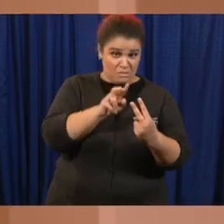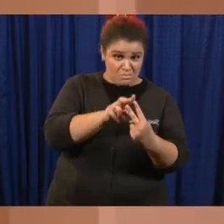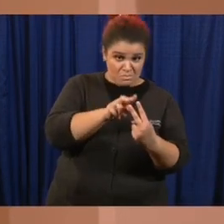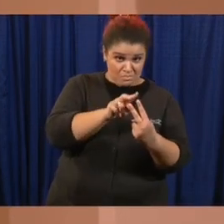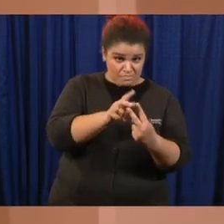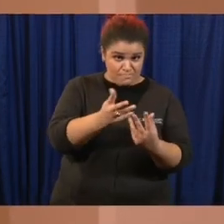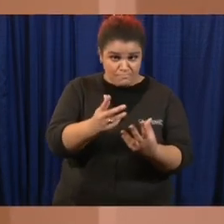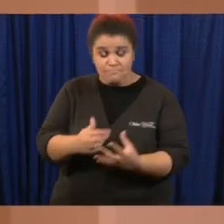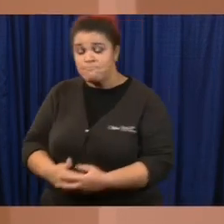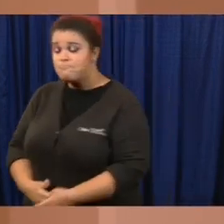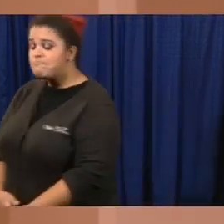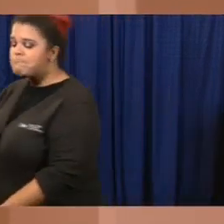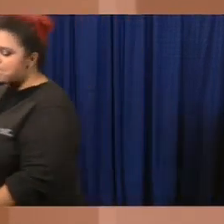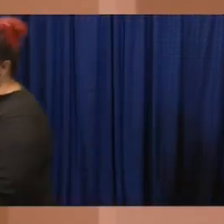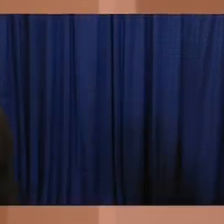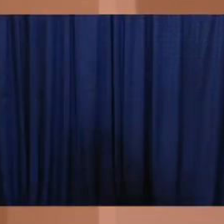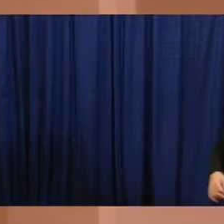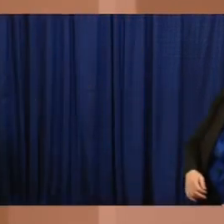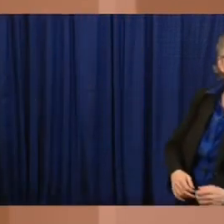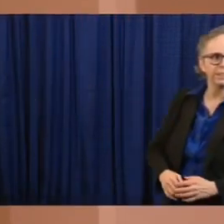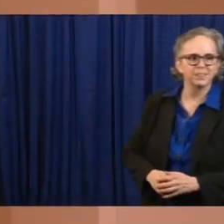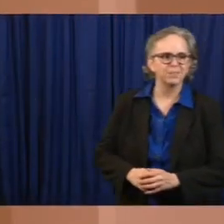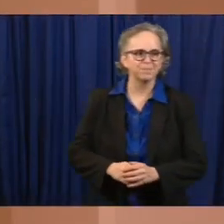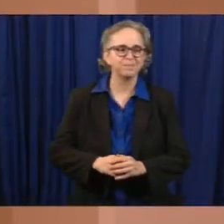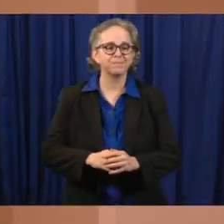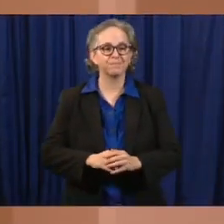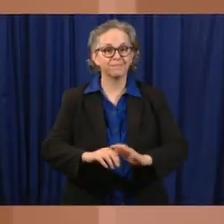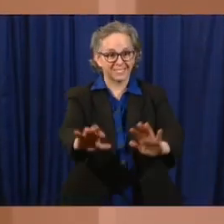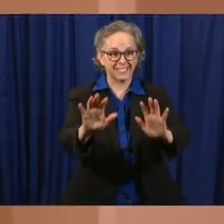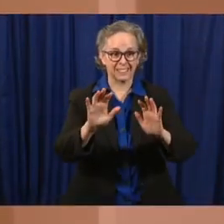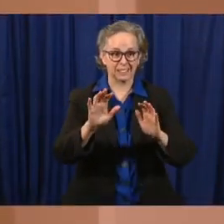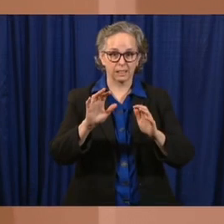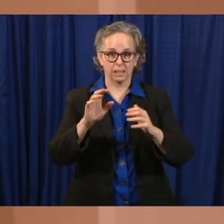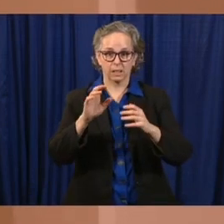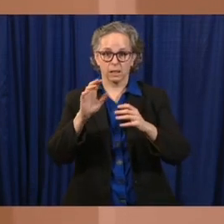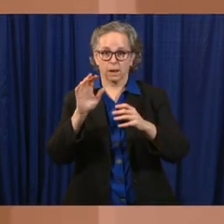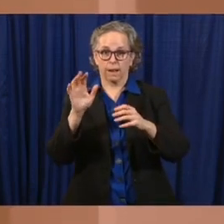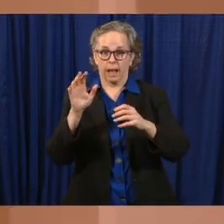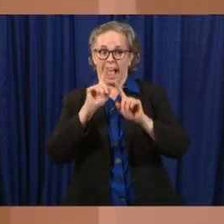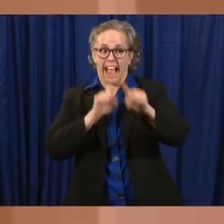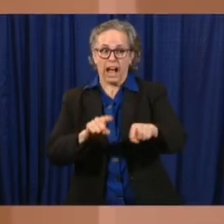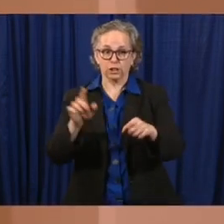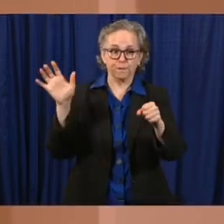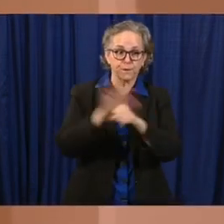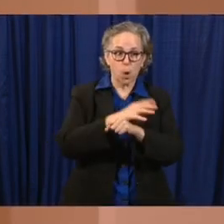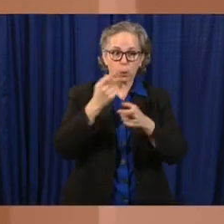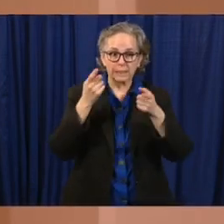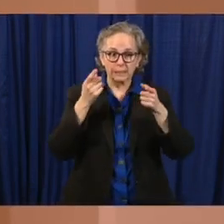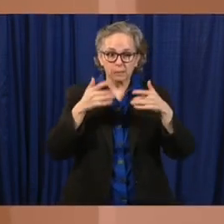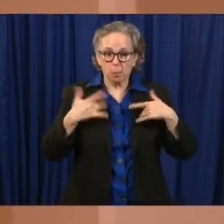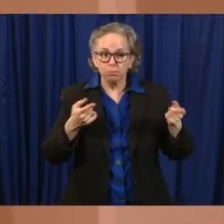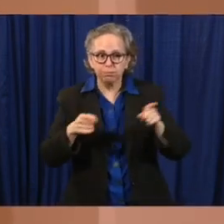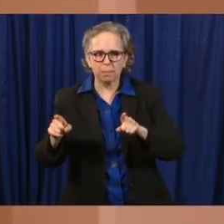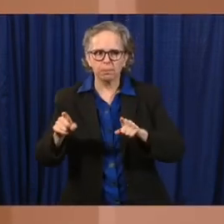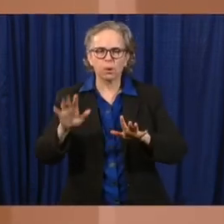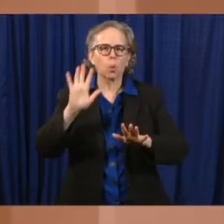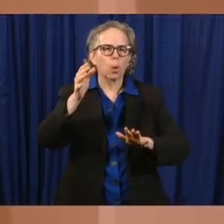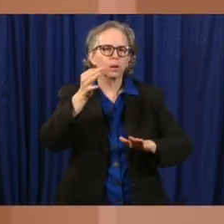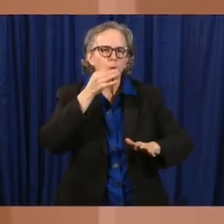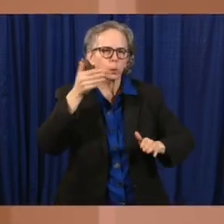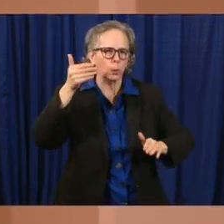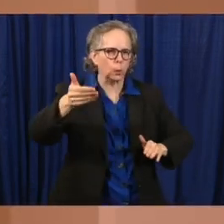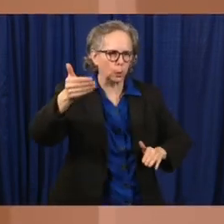Well, I'm going to have a full report on where we're heading with all of this. The $600, I'll get an answer